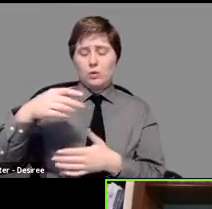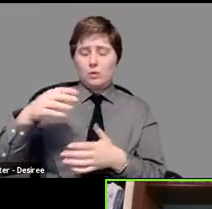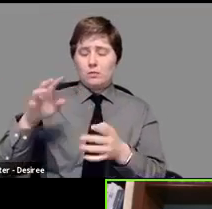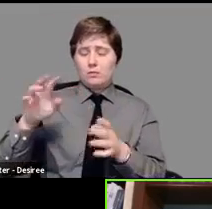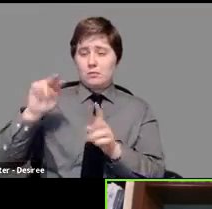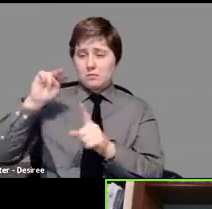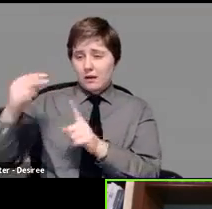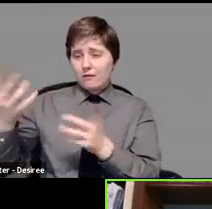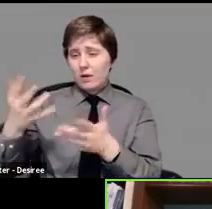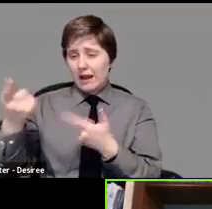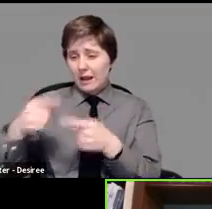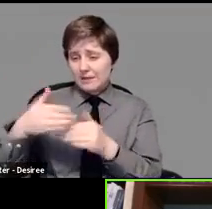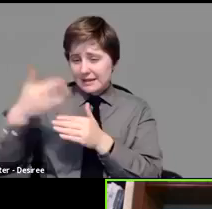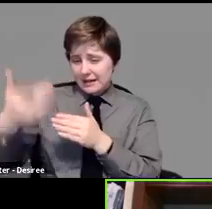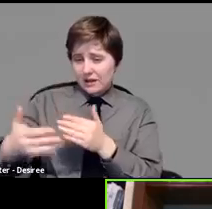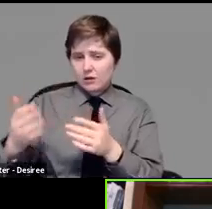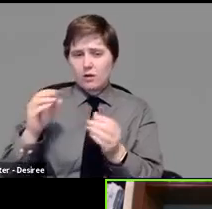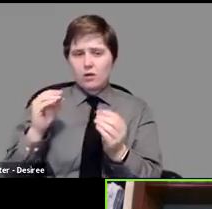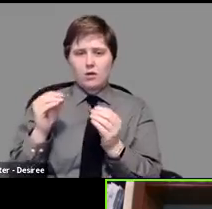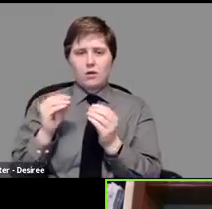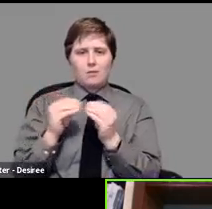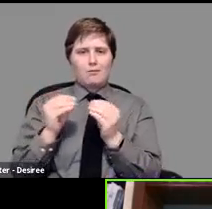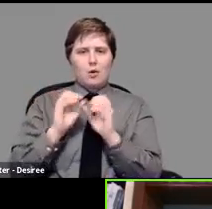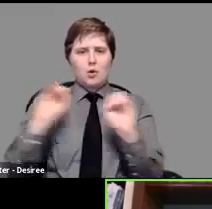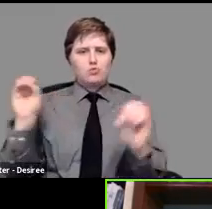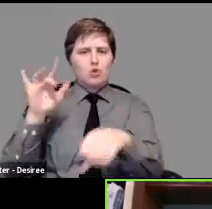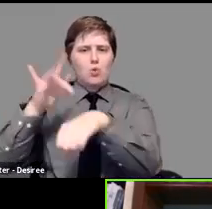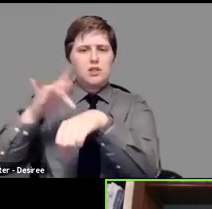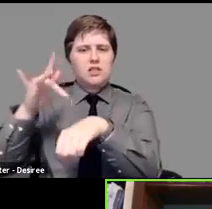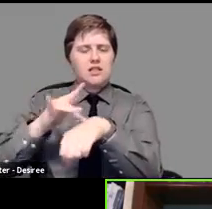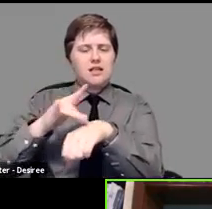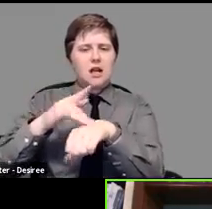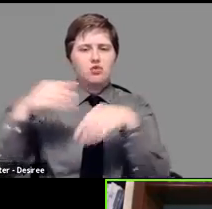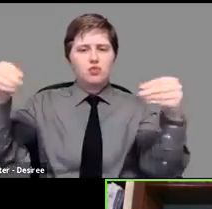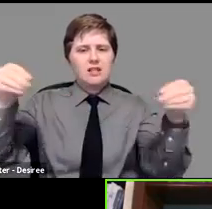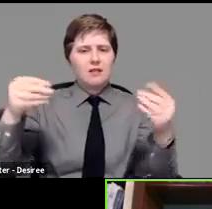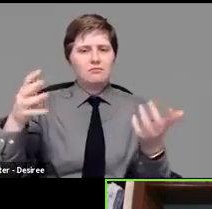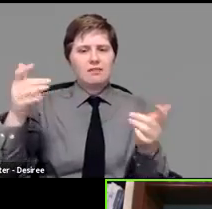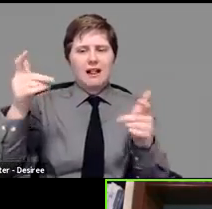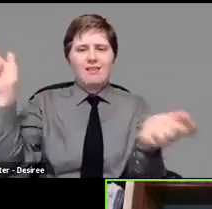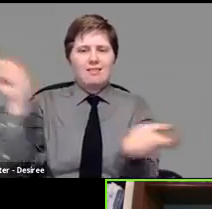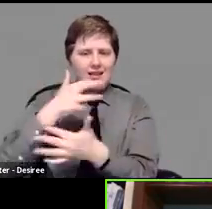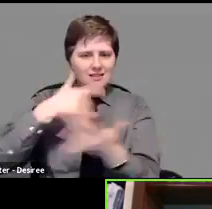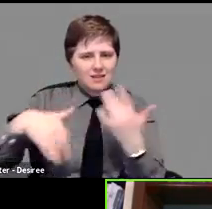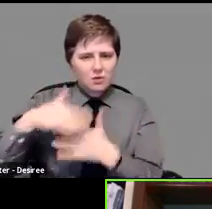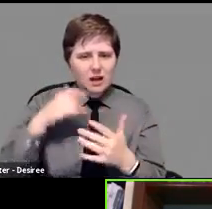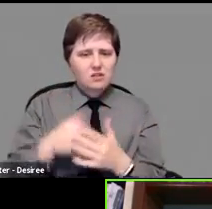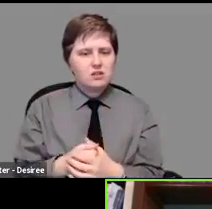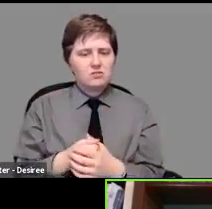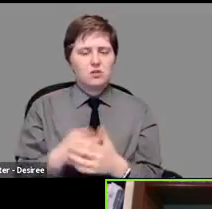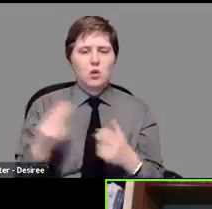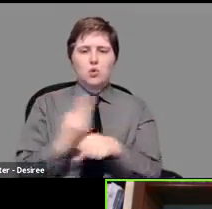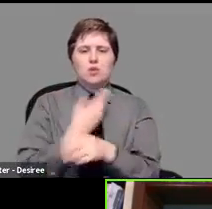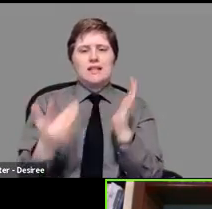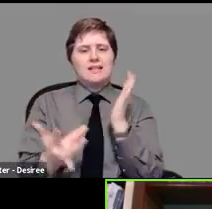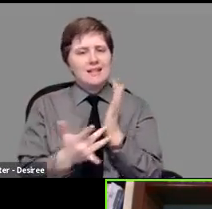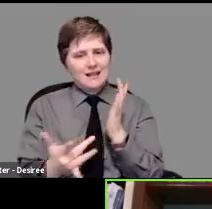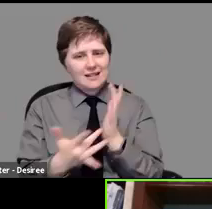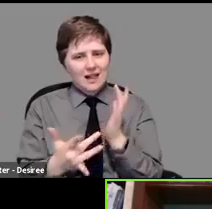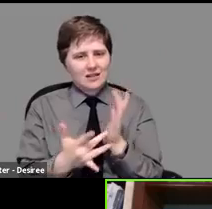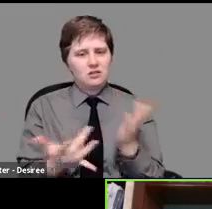this is going to be more touchless retail. It's going to be less interaction. So using technology, what